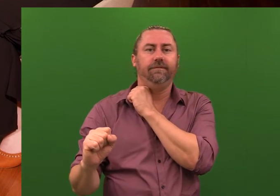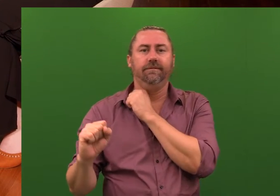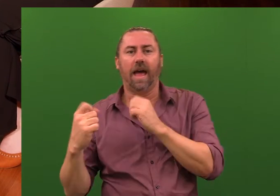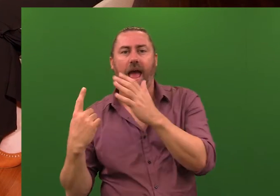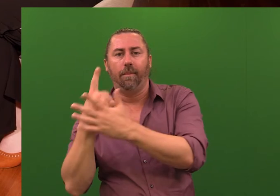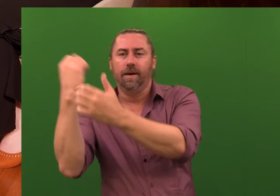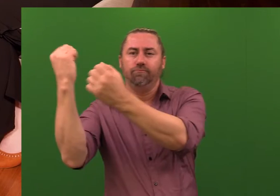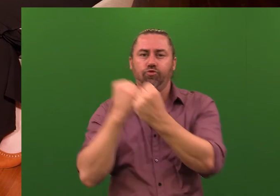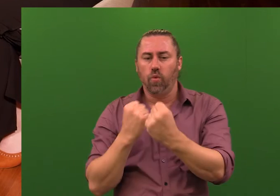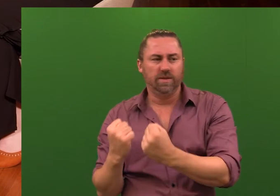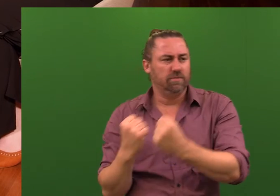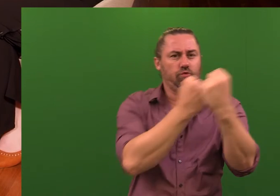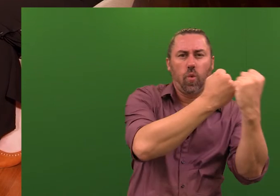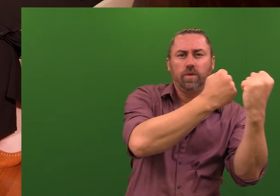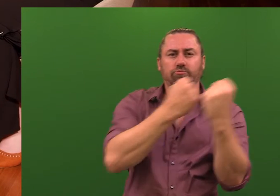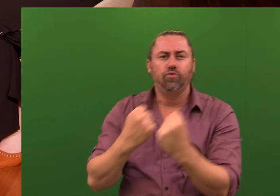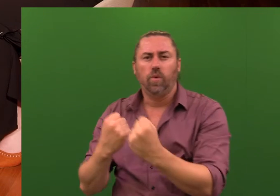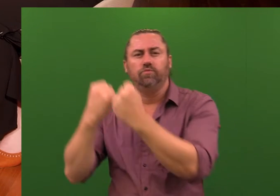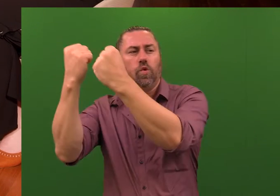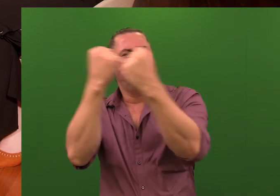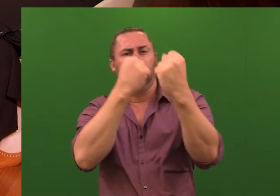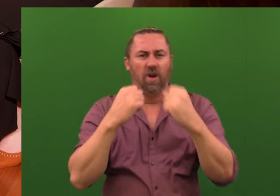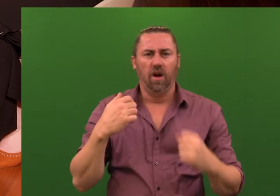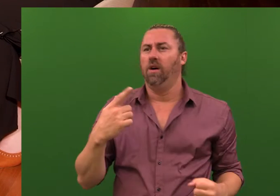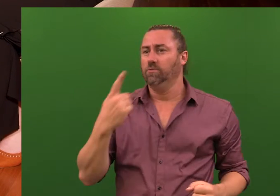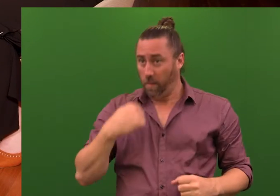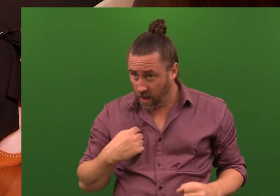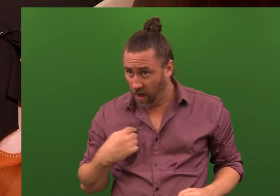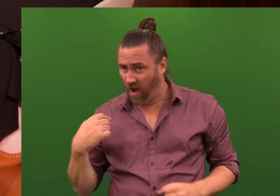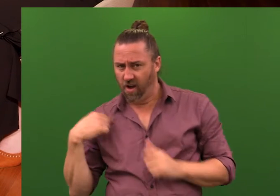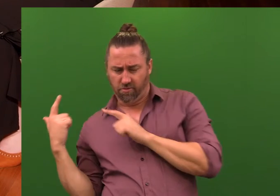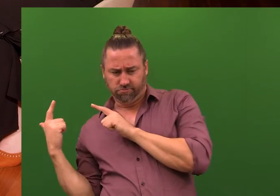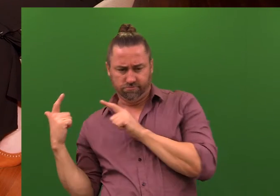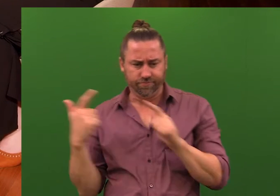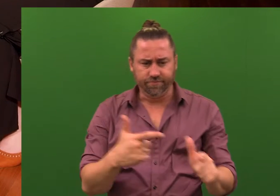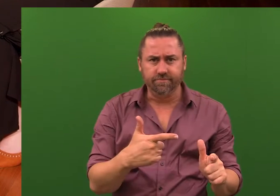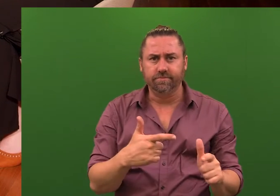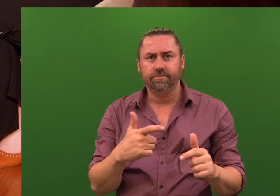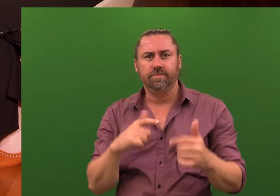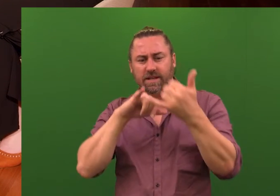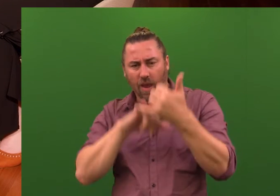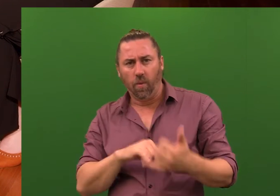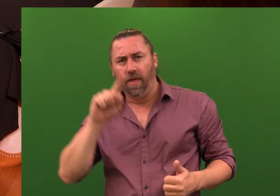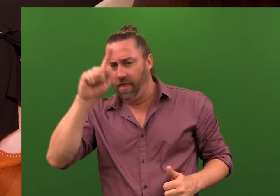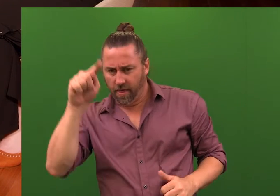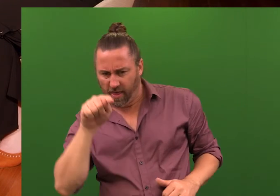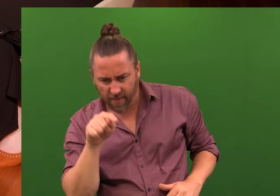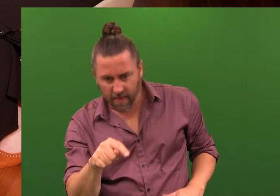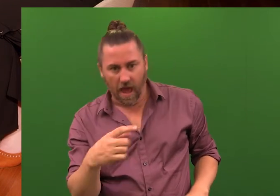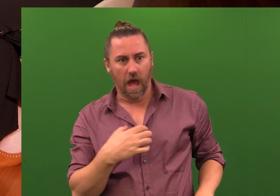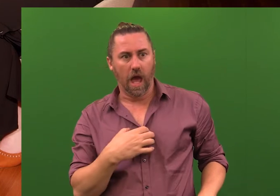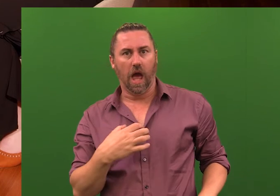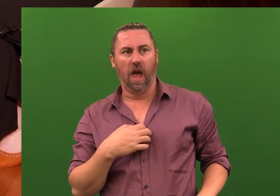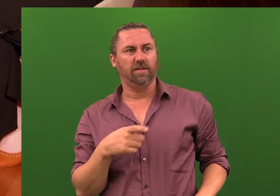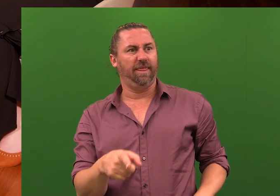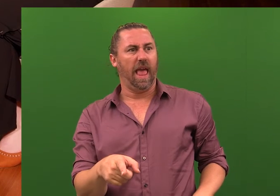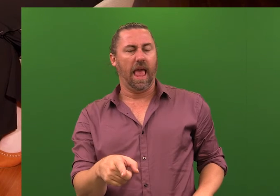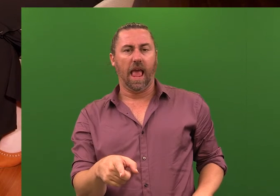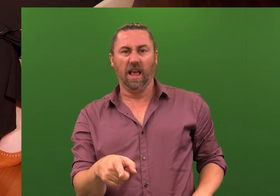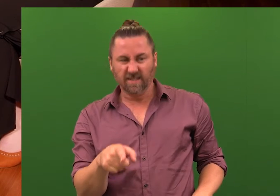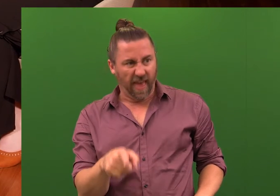but the Don Juan actually was the first ship of Ni Vanuatu people to